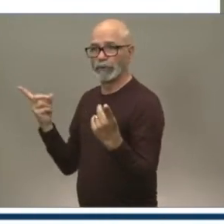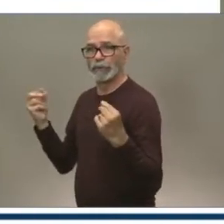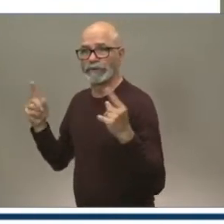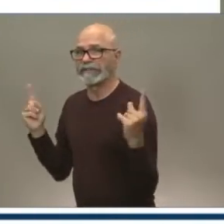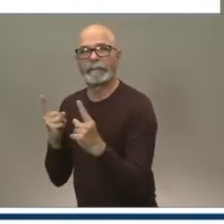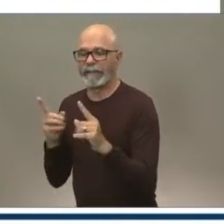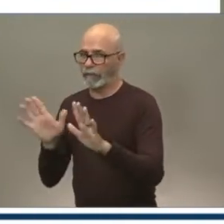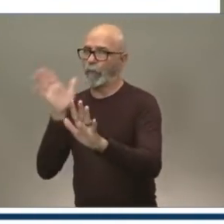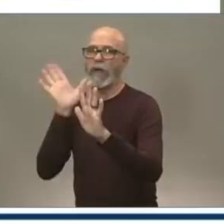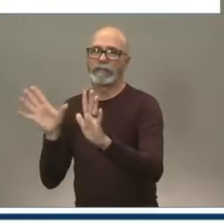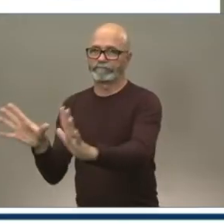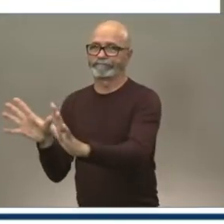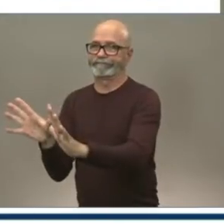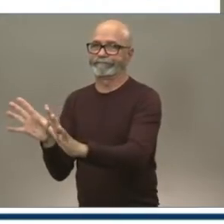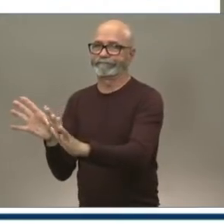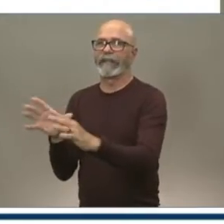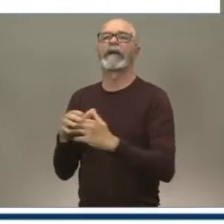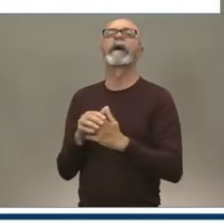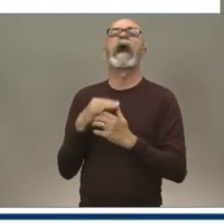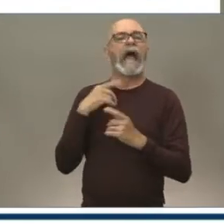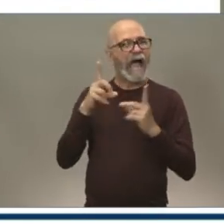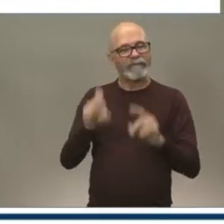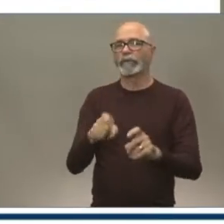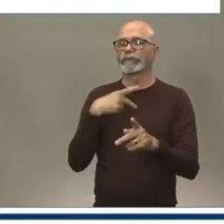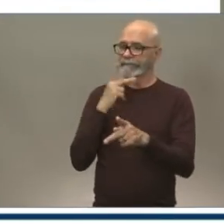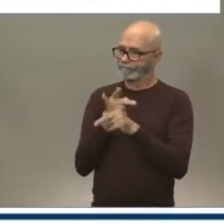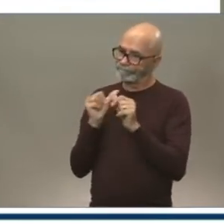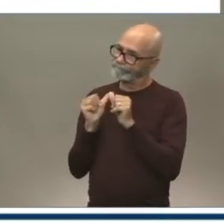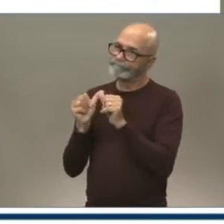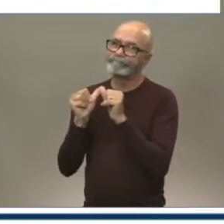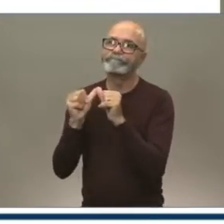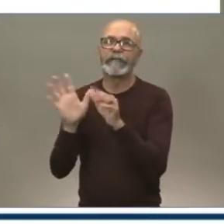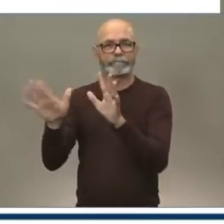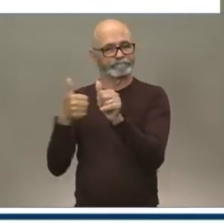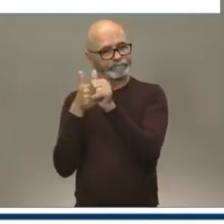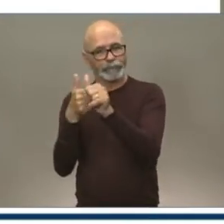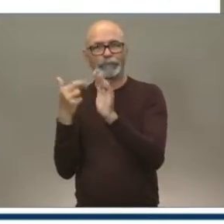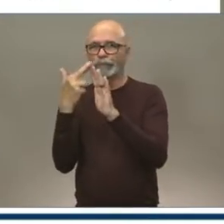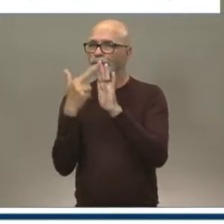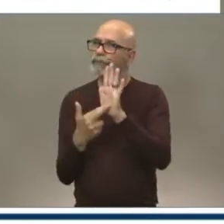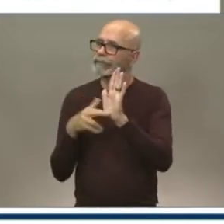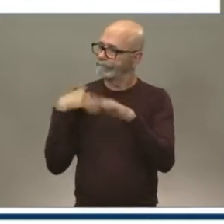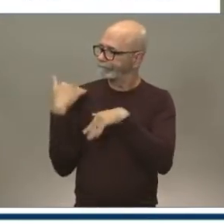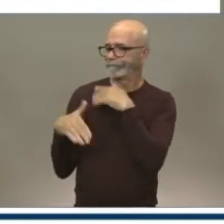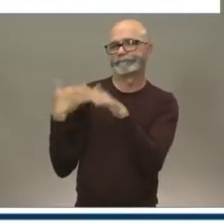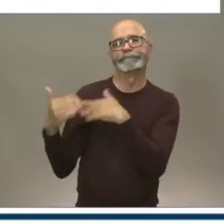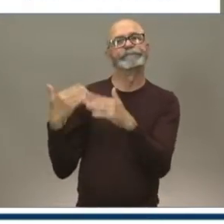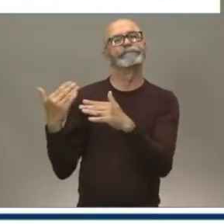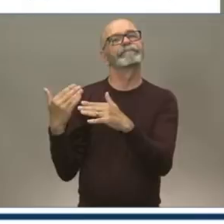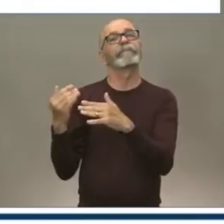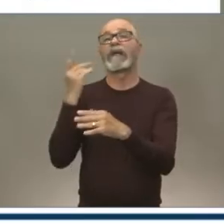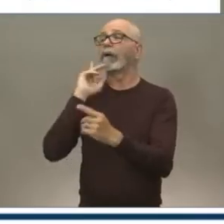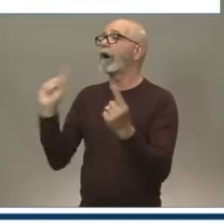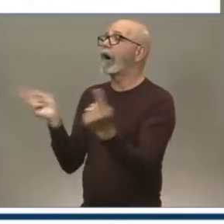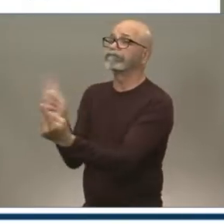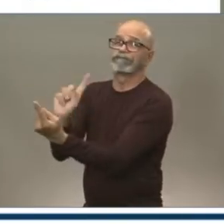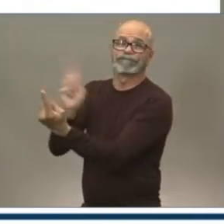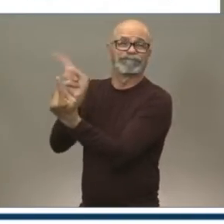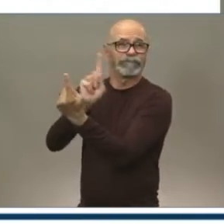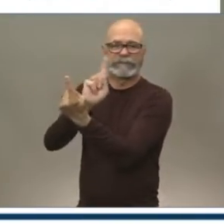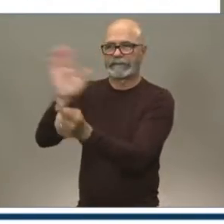vaccine program, Nova Scotians need to continue to follow public health protocols, limit our social